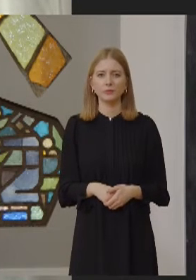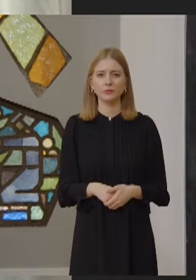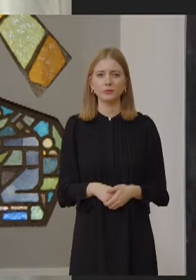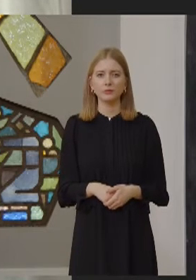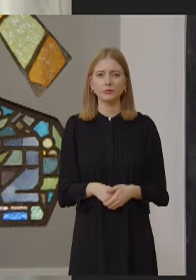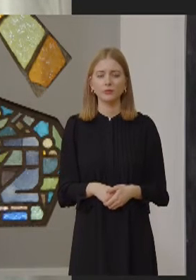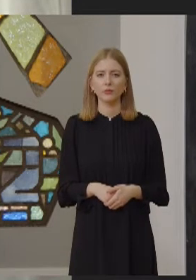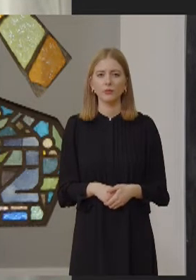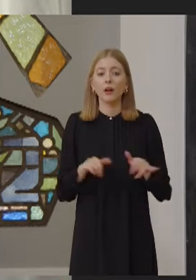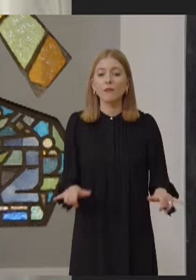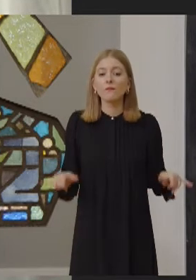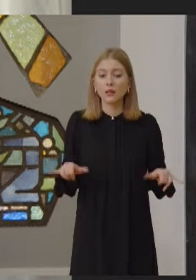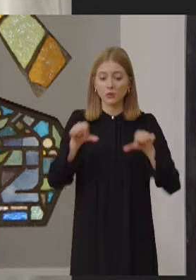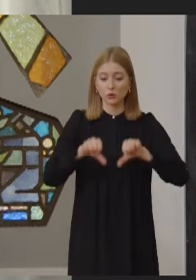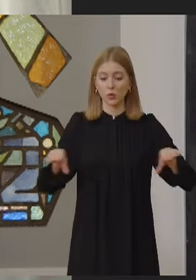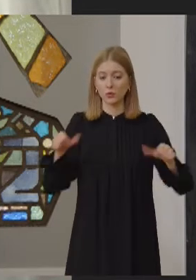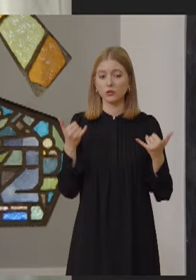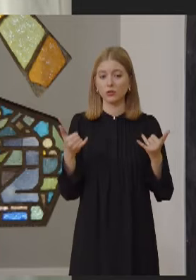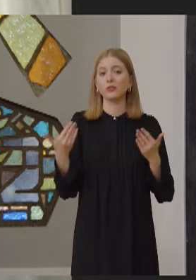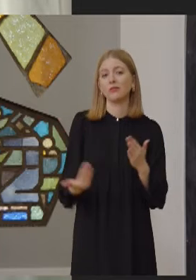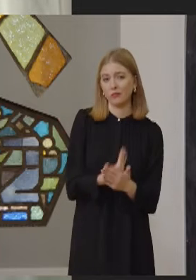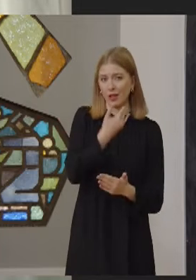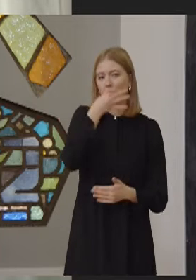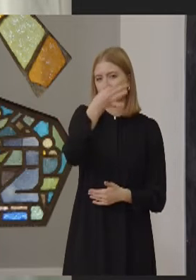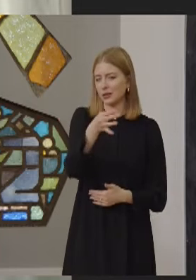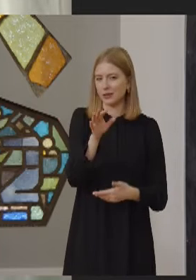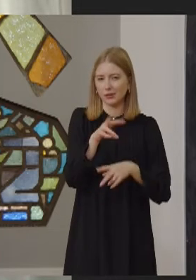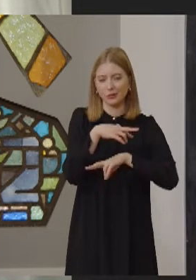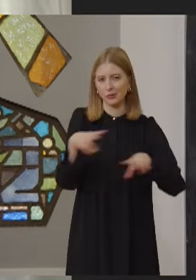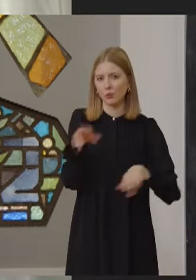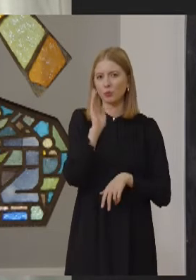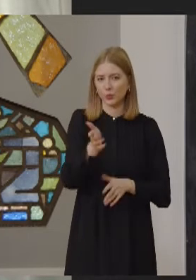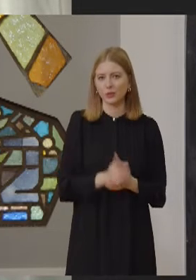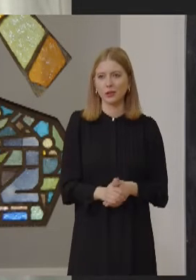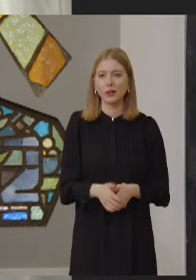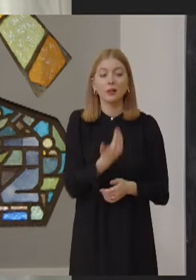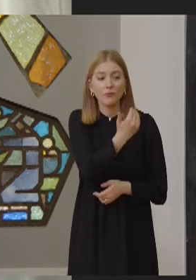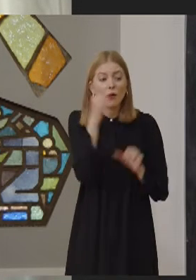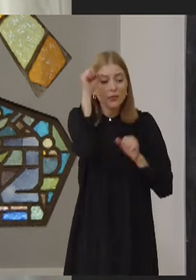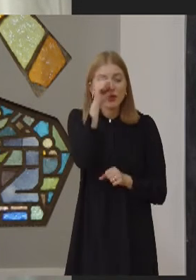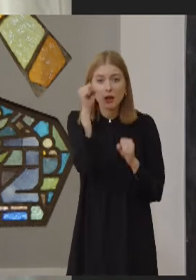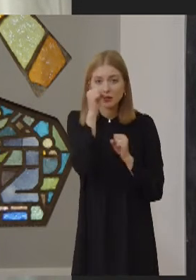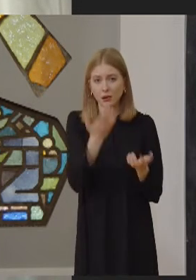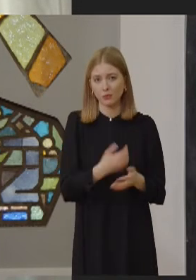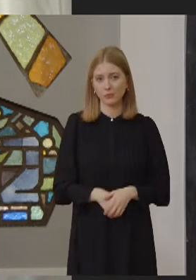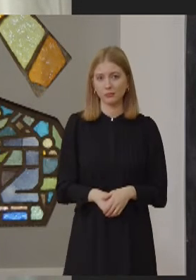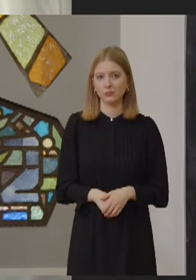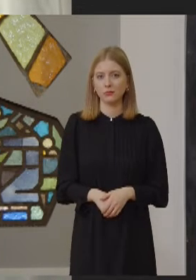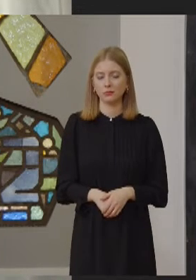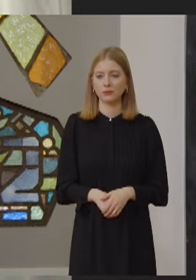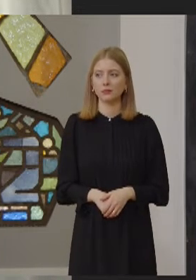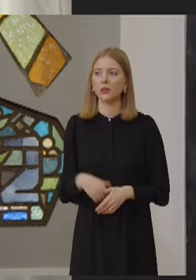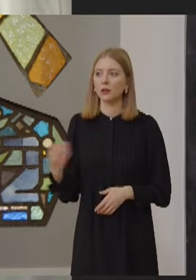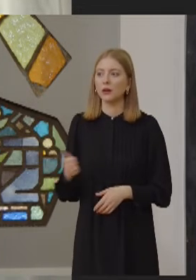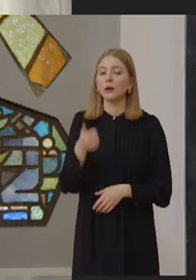ill-grounded, ungrounded, and legal nonsense. So we need political leadership and political